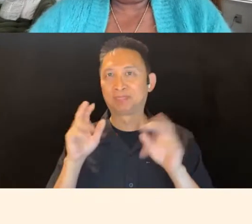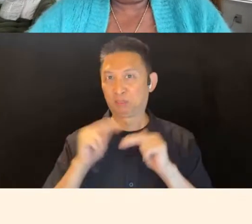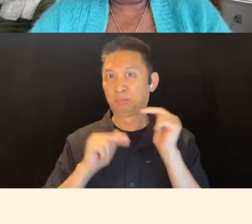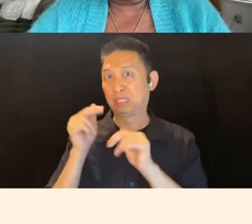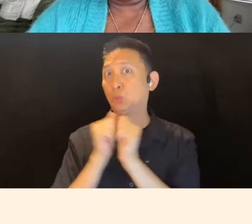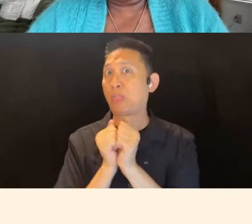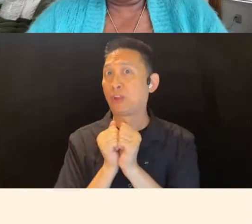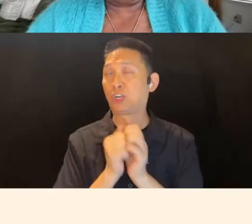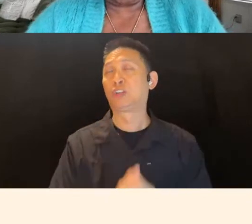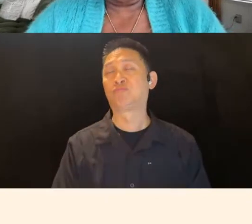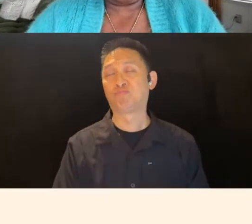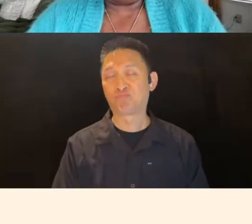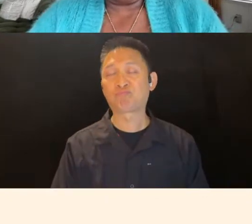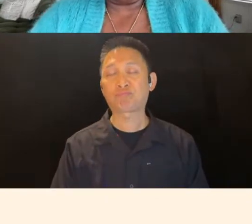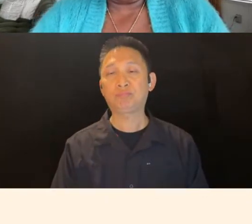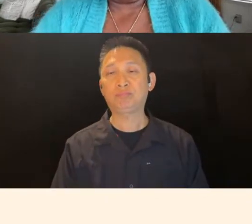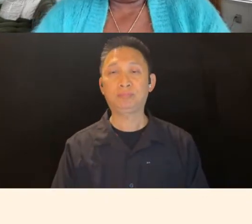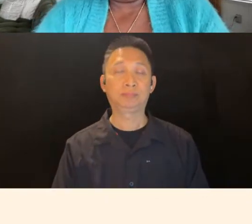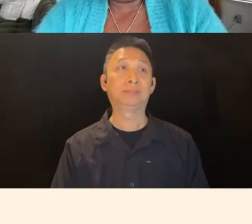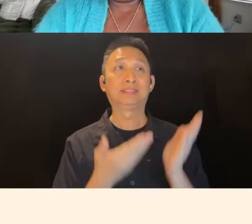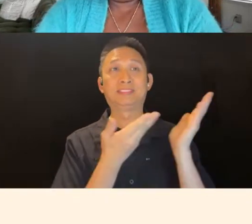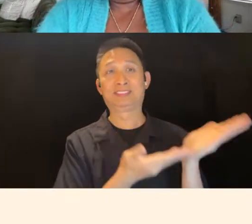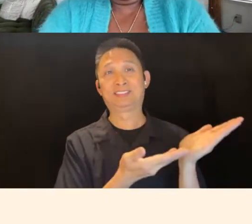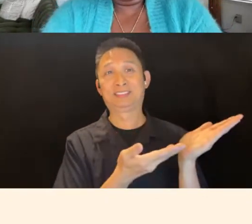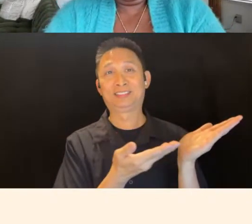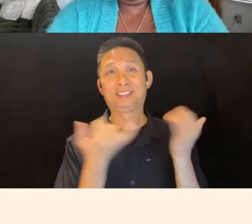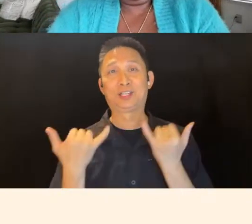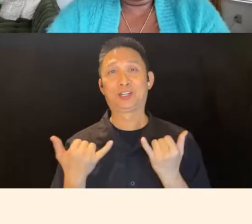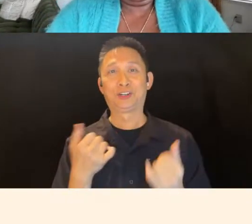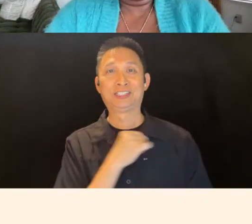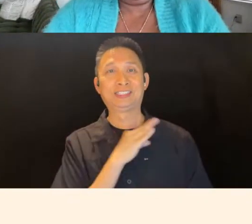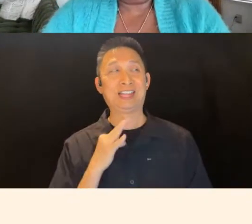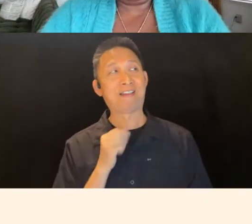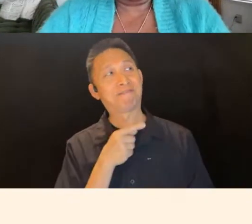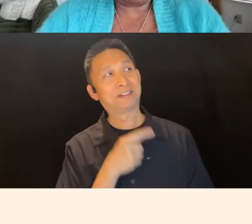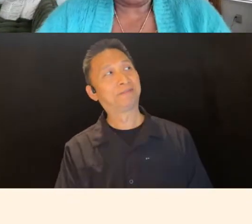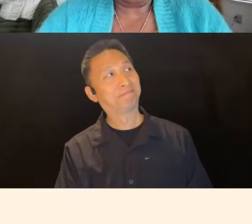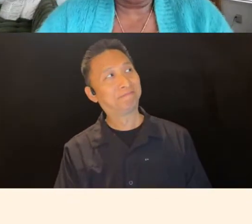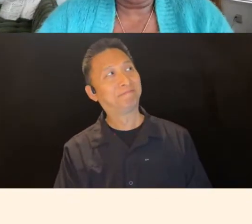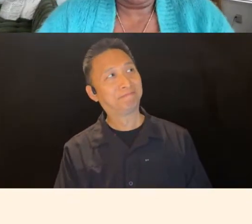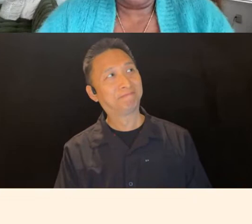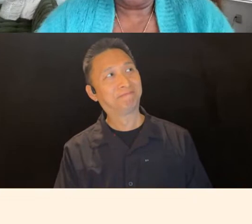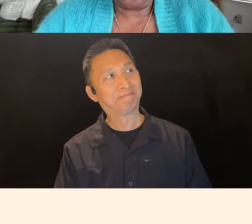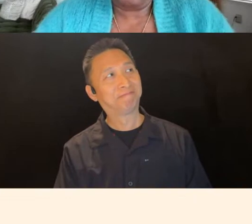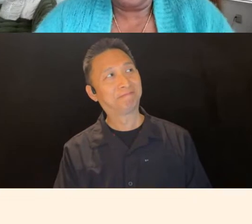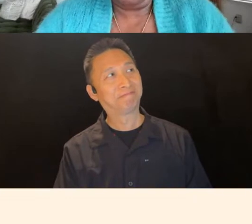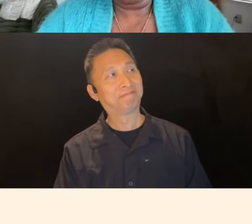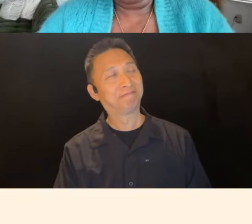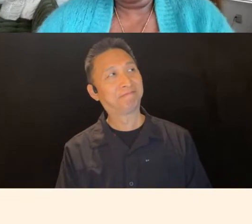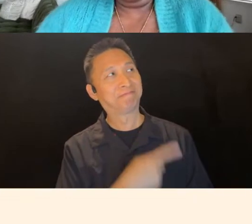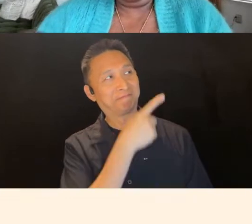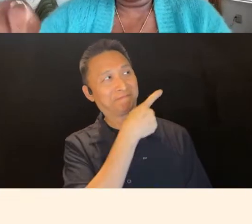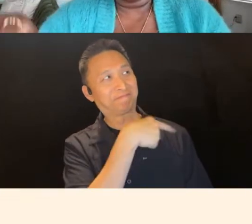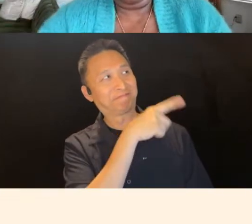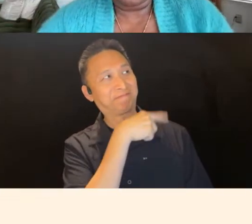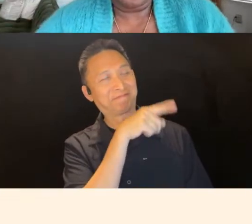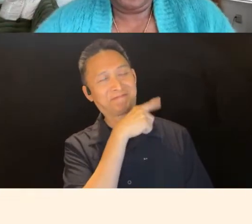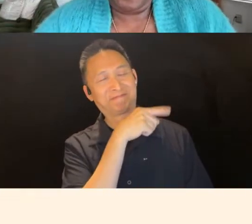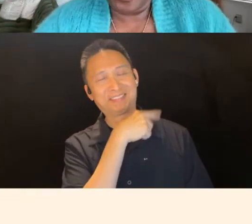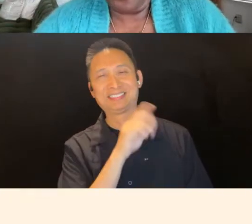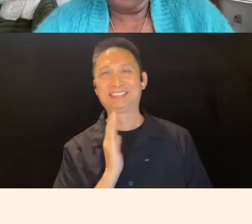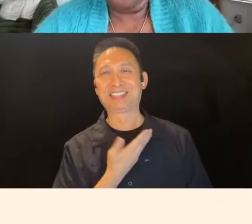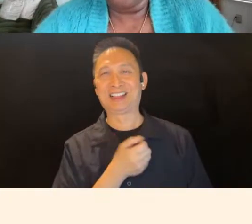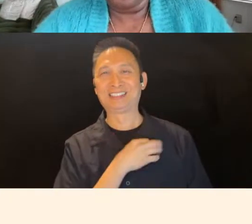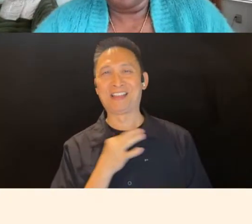So this is our current staff collective for the East Bay Permanent Real Estate Cooperative. We tend